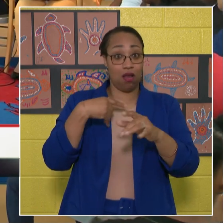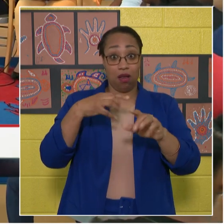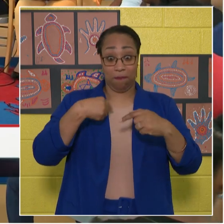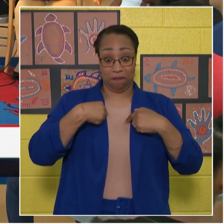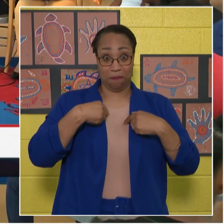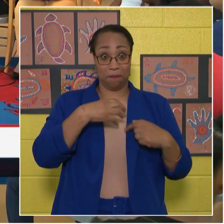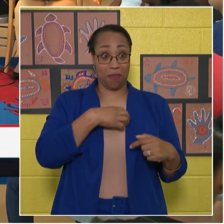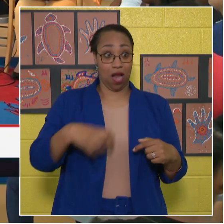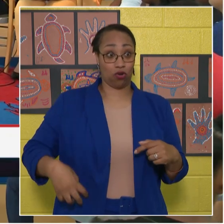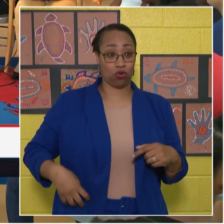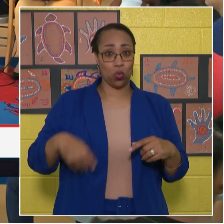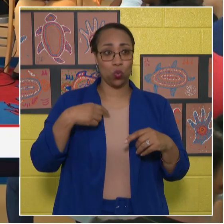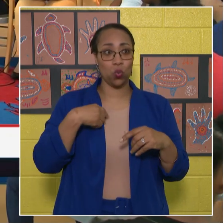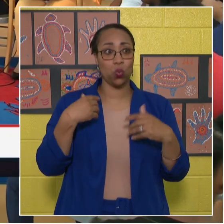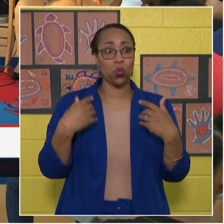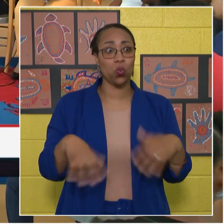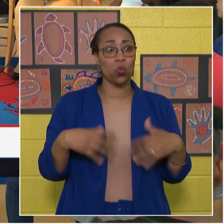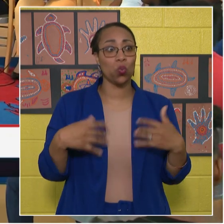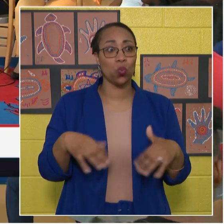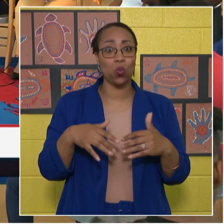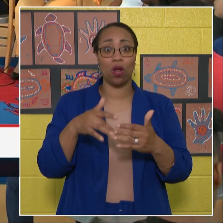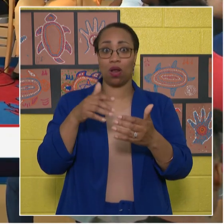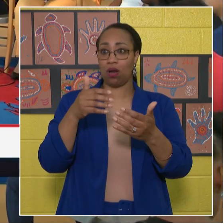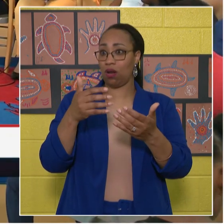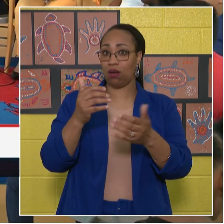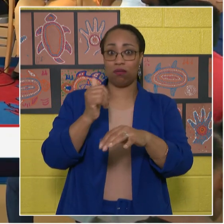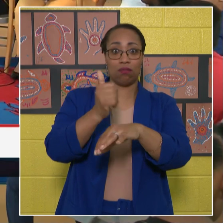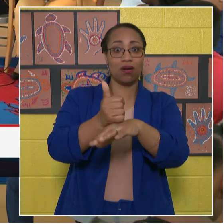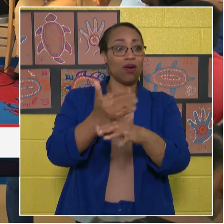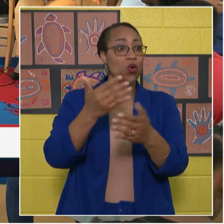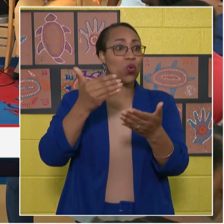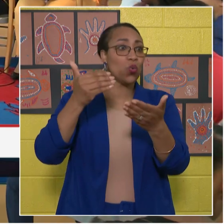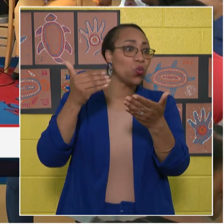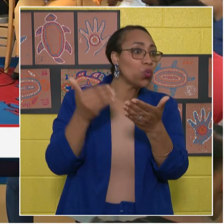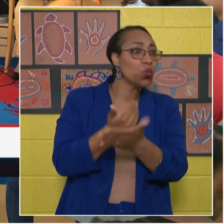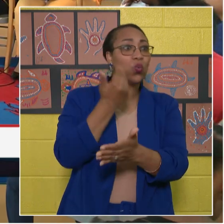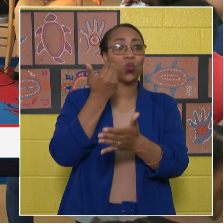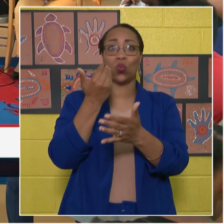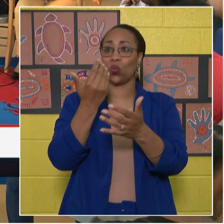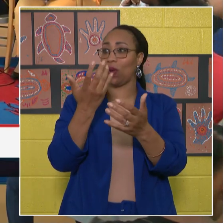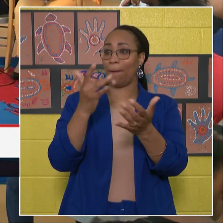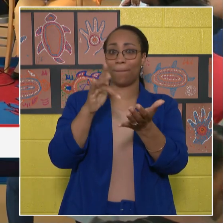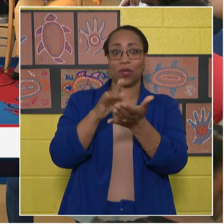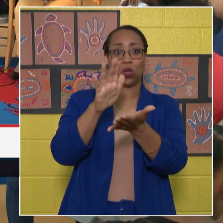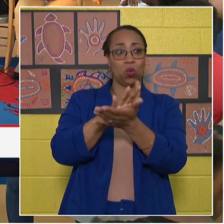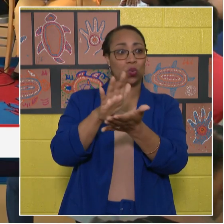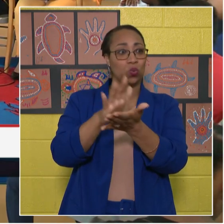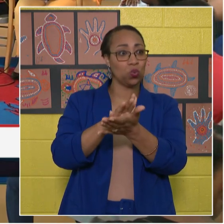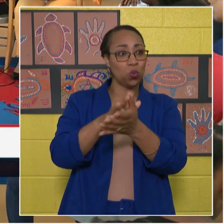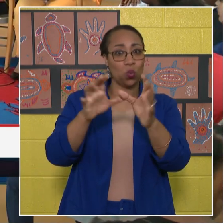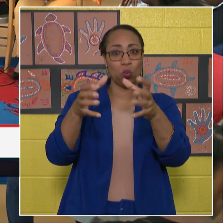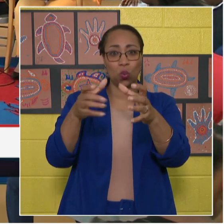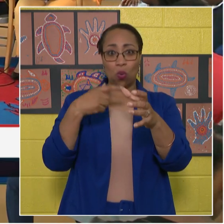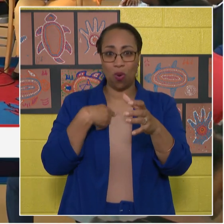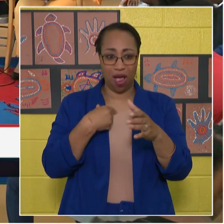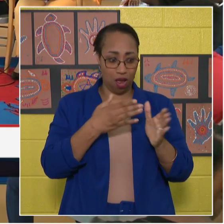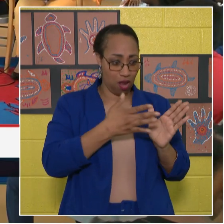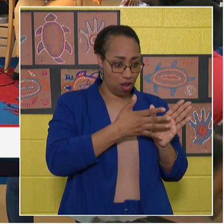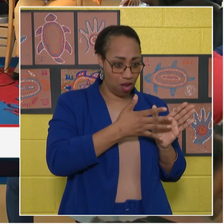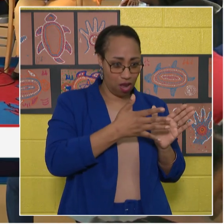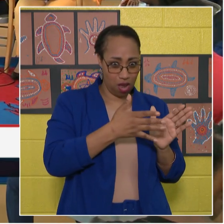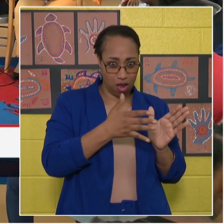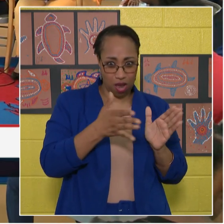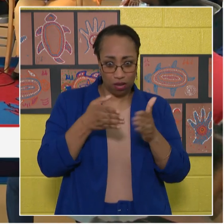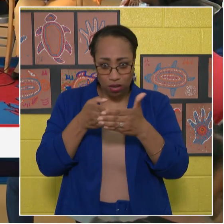So we have been able to start and finish really big things in that time. So I will have